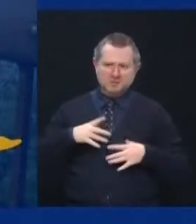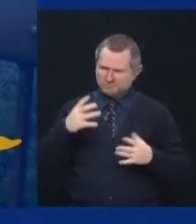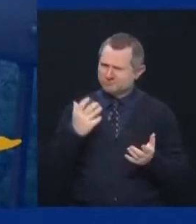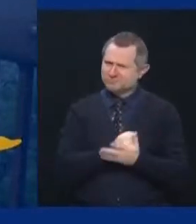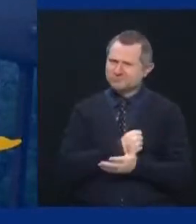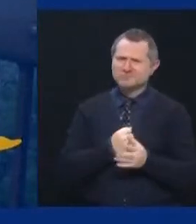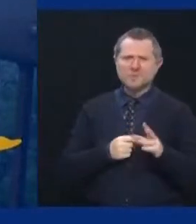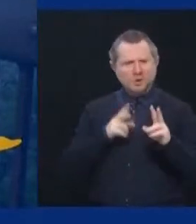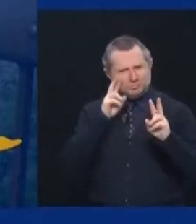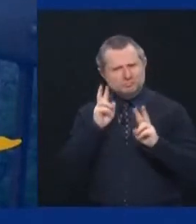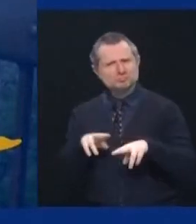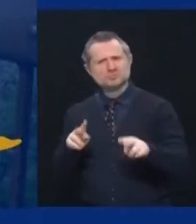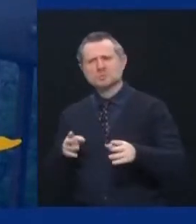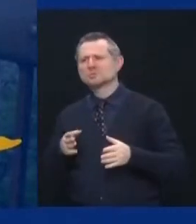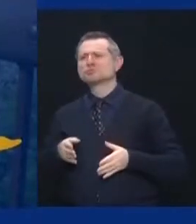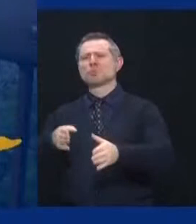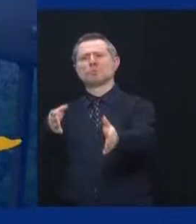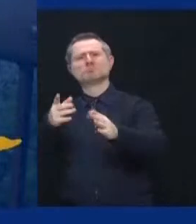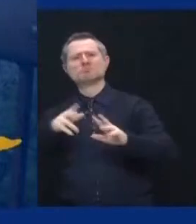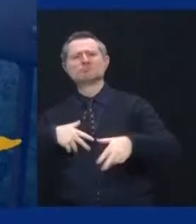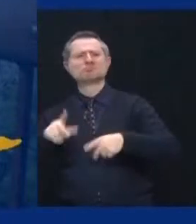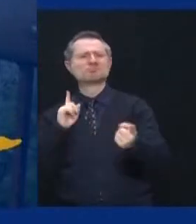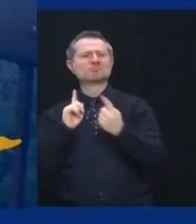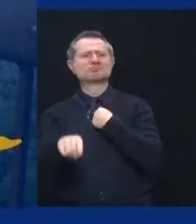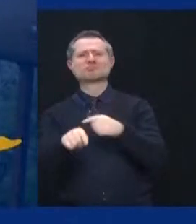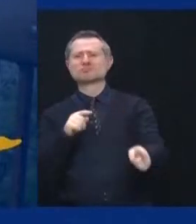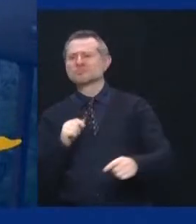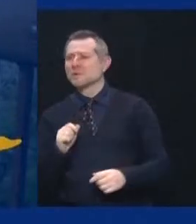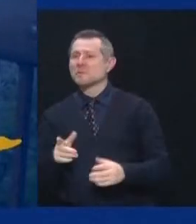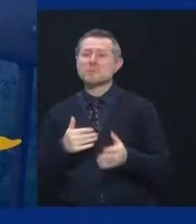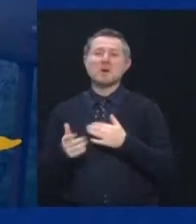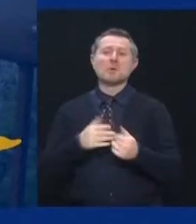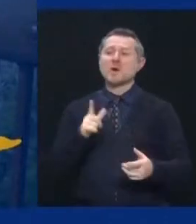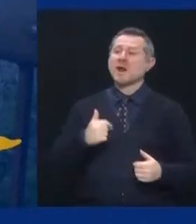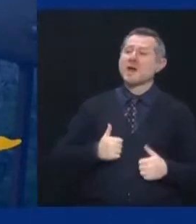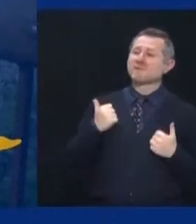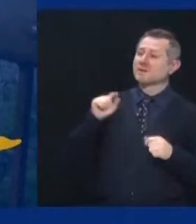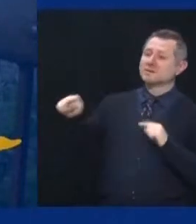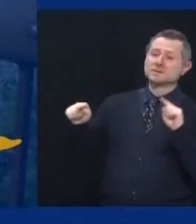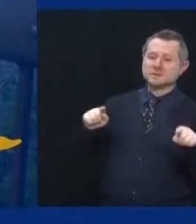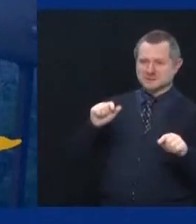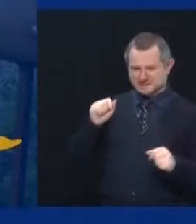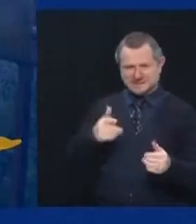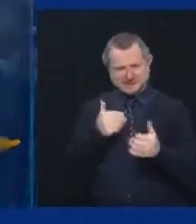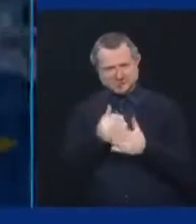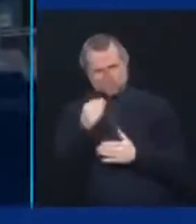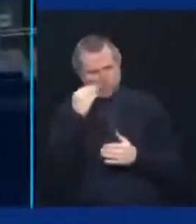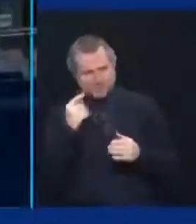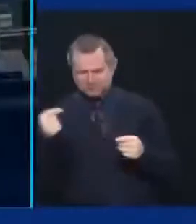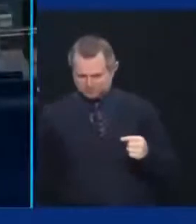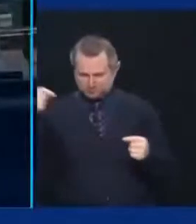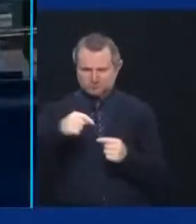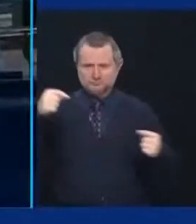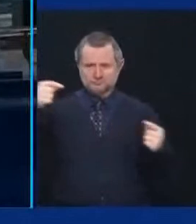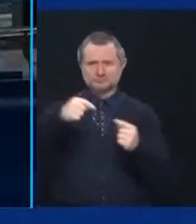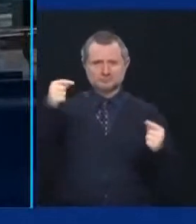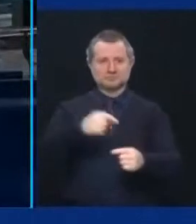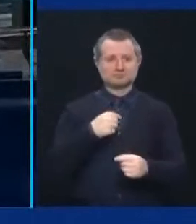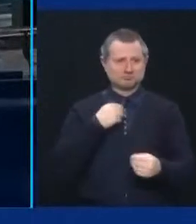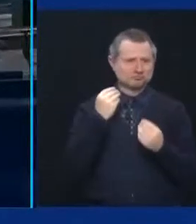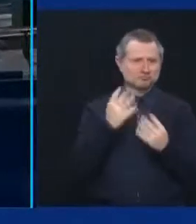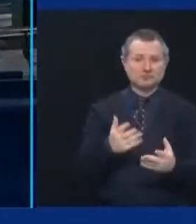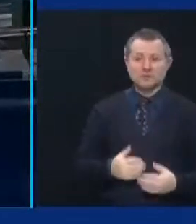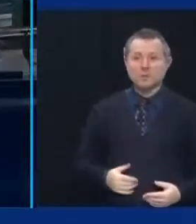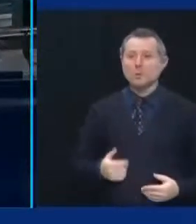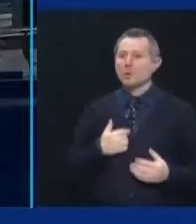it. Again, wherever you are in the state, it's near you, and it is a heck of an adventure. I'd love to do the